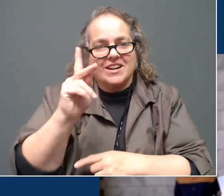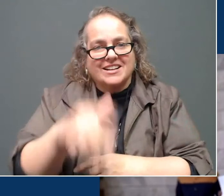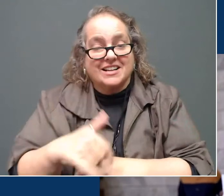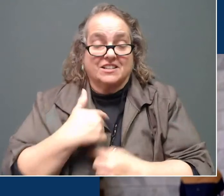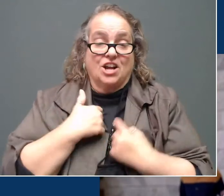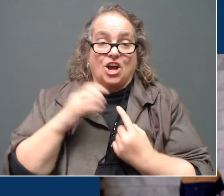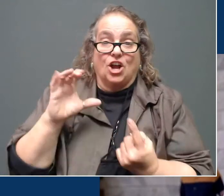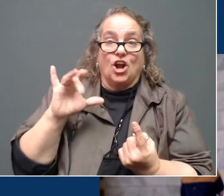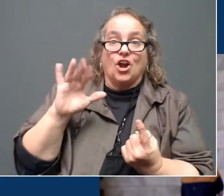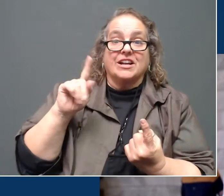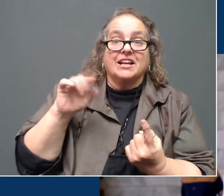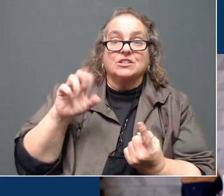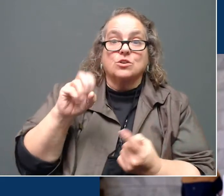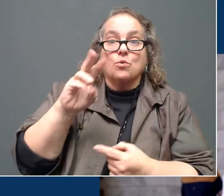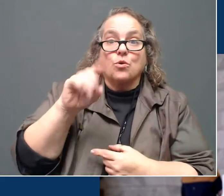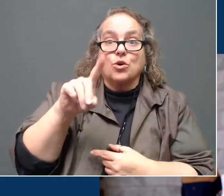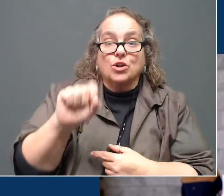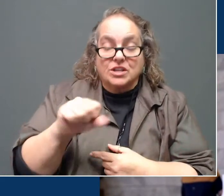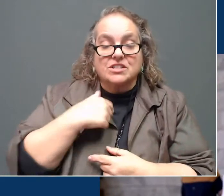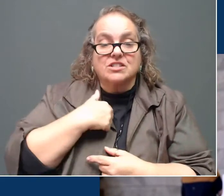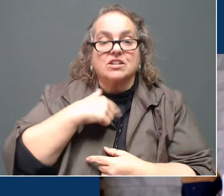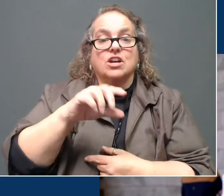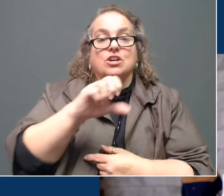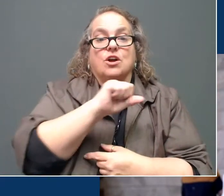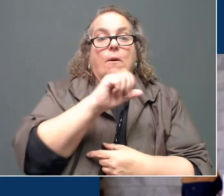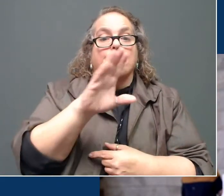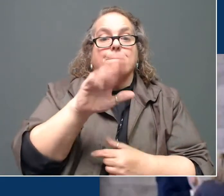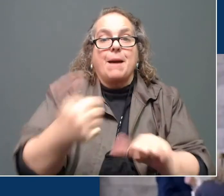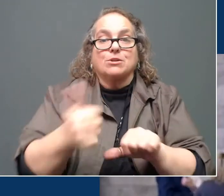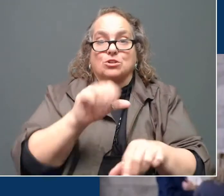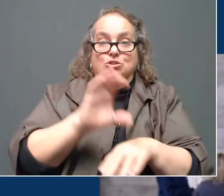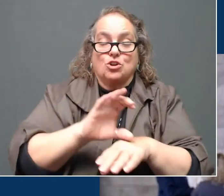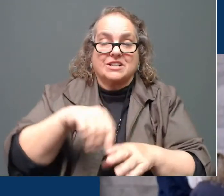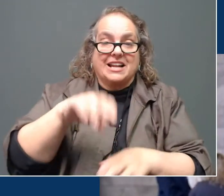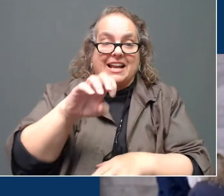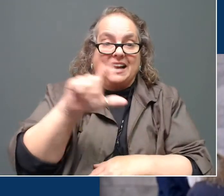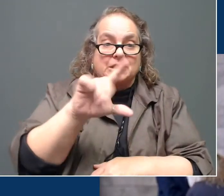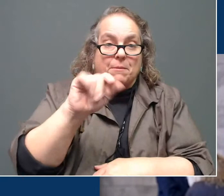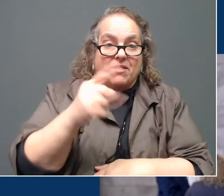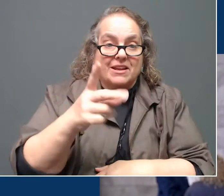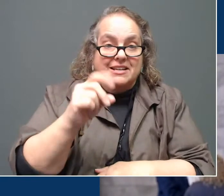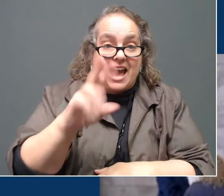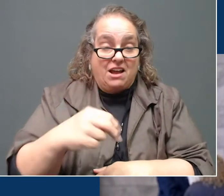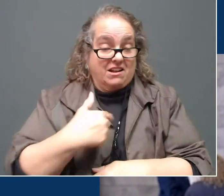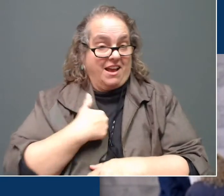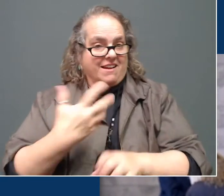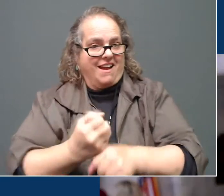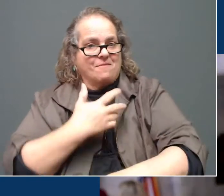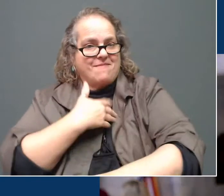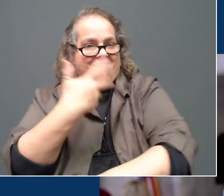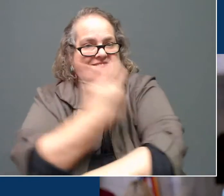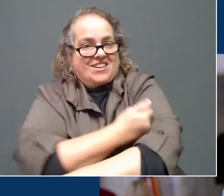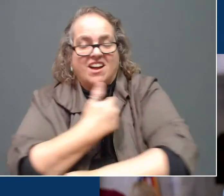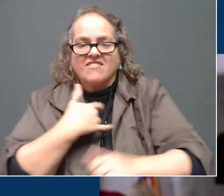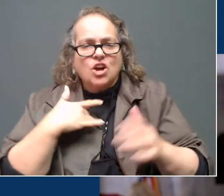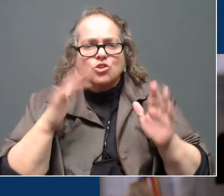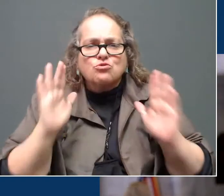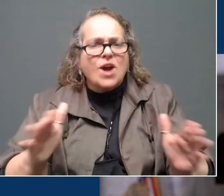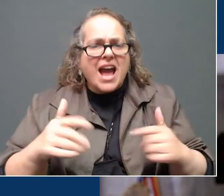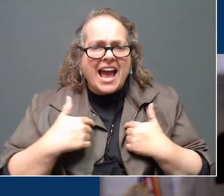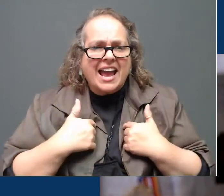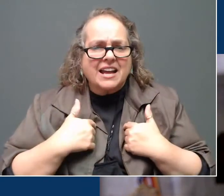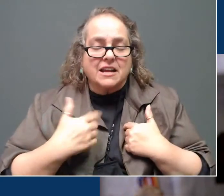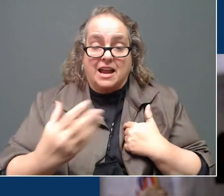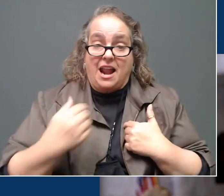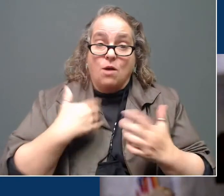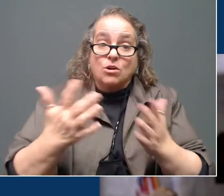Woods, Severance Valley Baptist Church in Elizabethtown, Kentucky. Got my vaccine. I'm feeling great. And I want to encourage